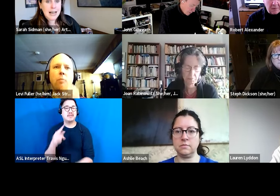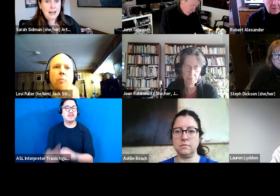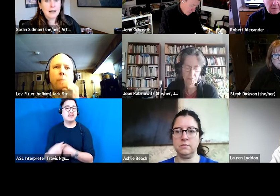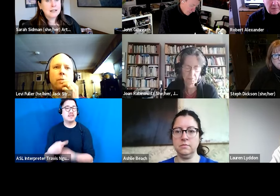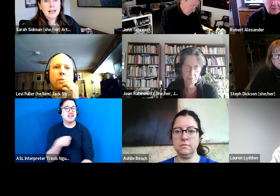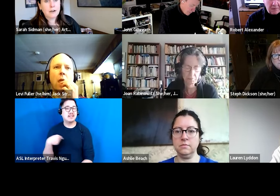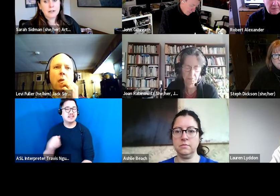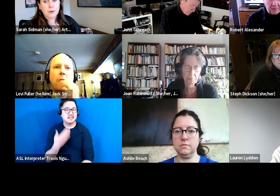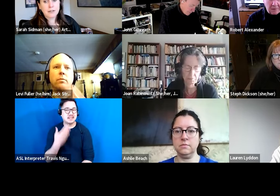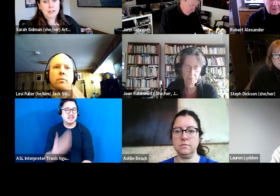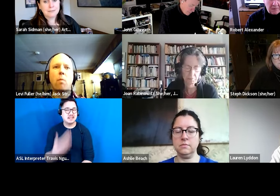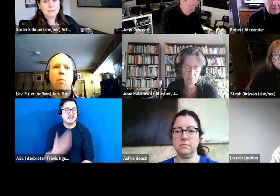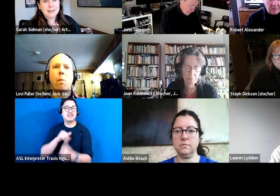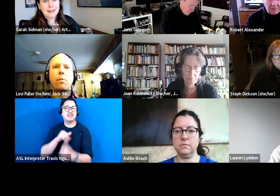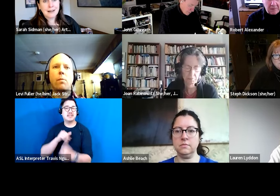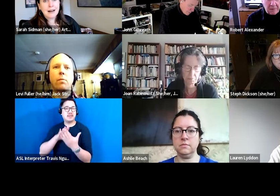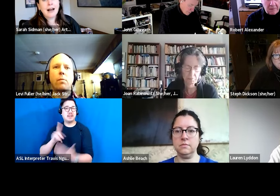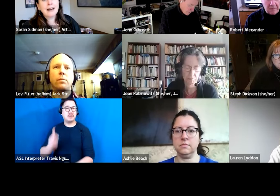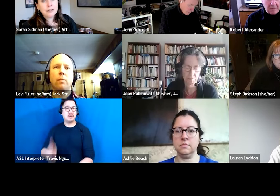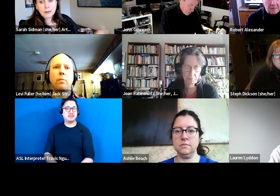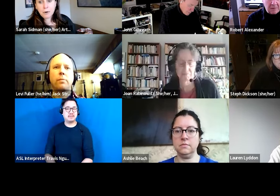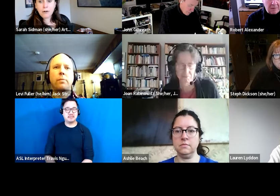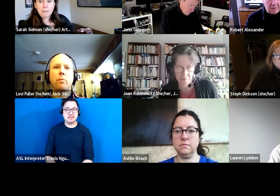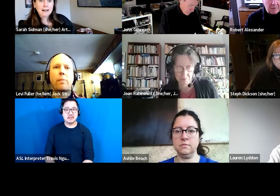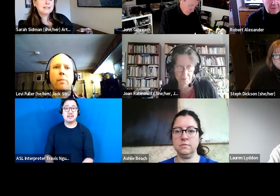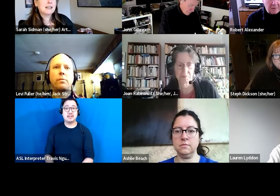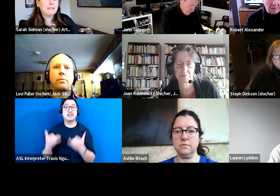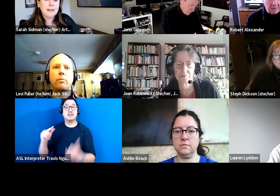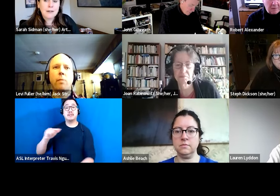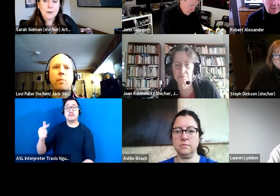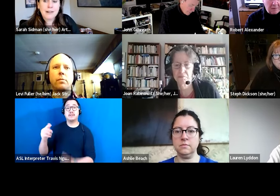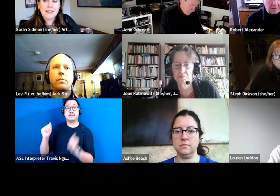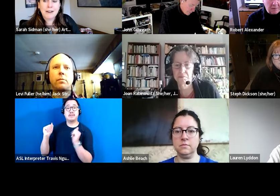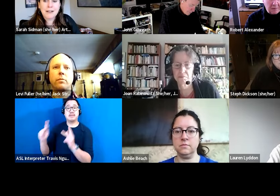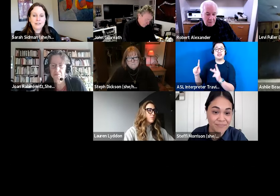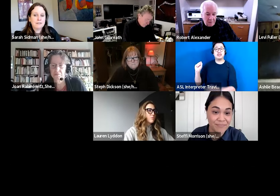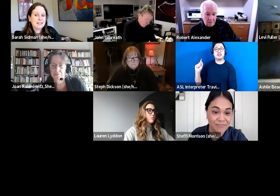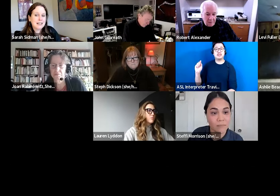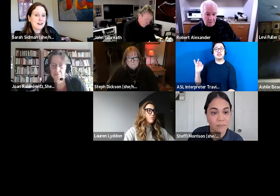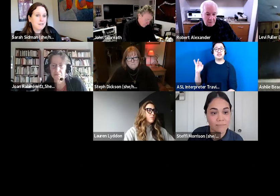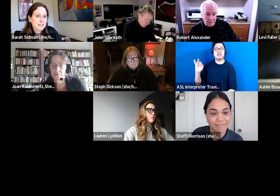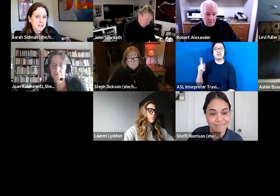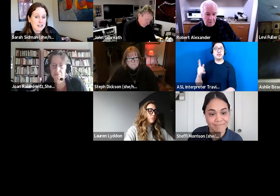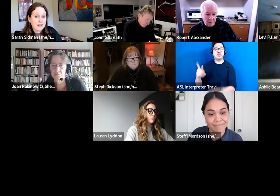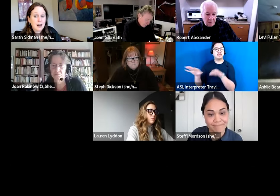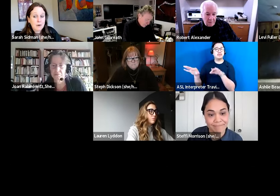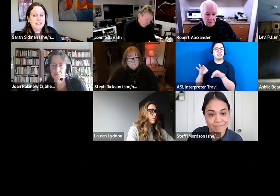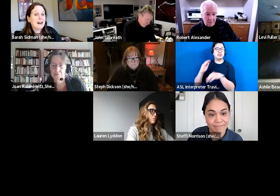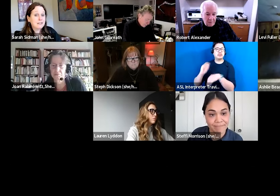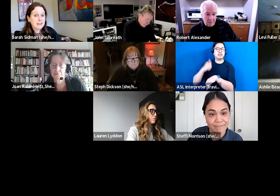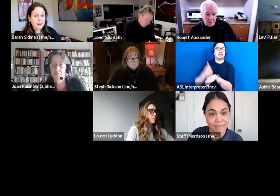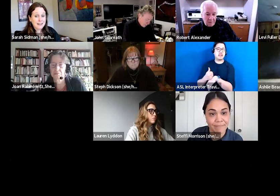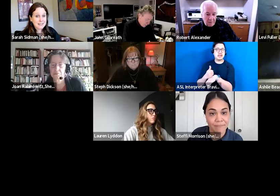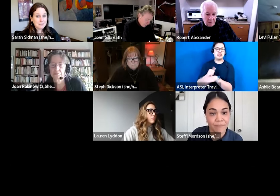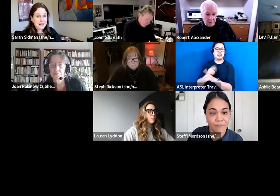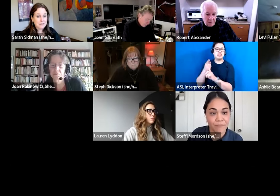another today to tackle this question. I now turn the program back to Steffi, who will lay the foundation for today's conversations with a